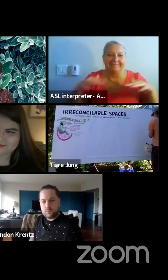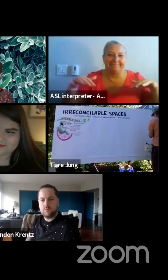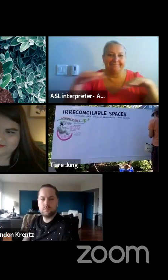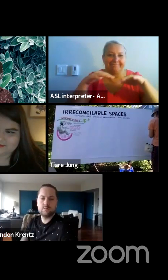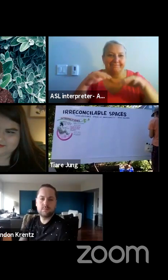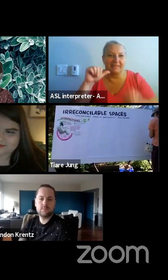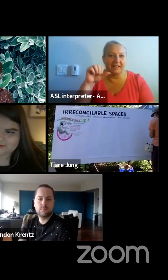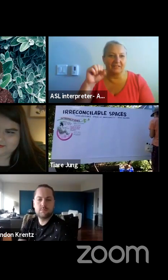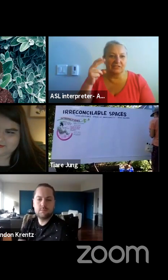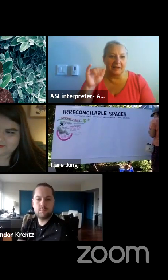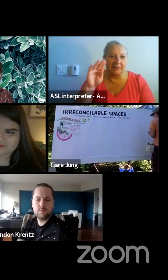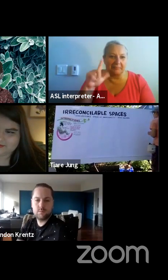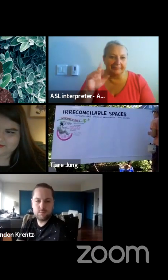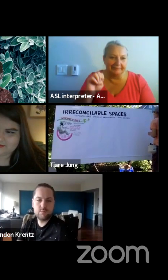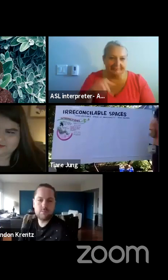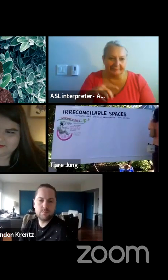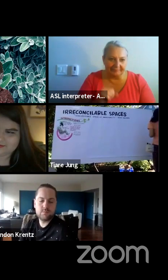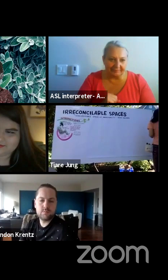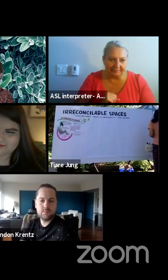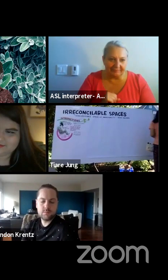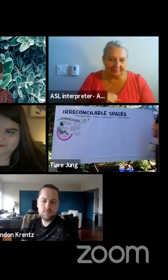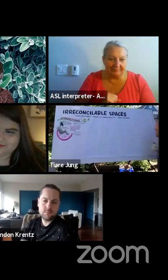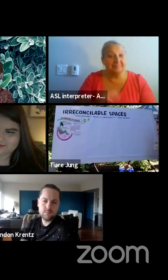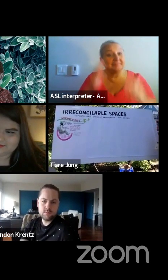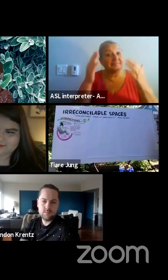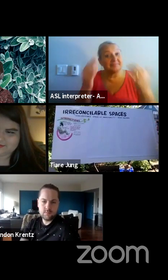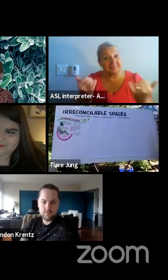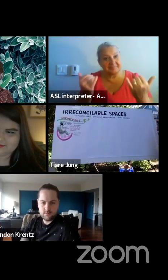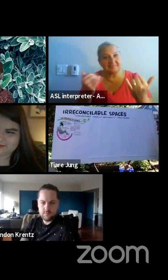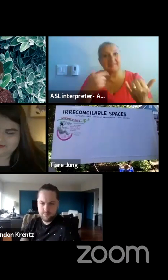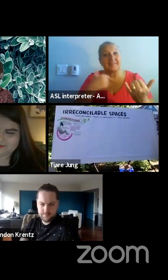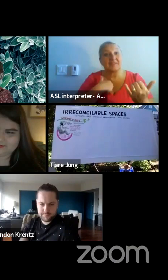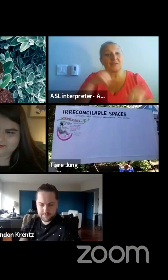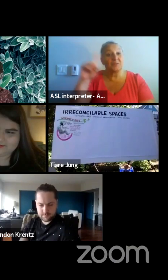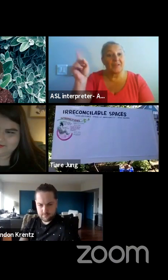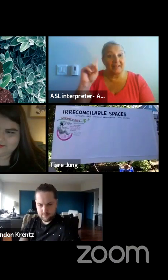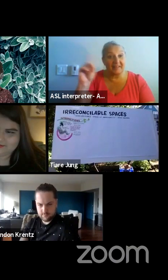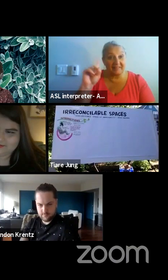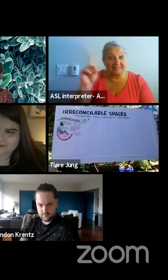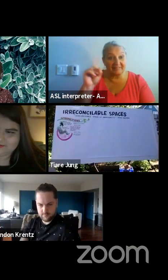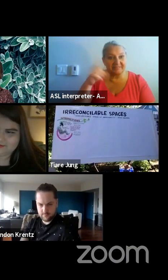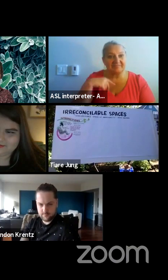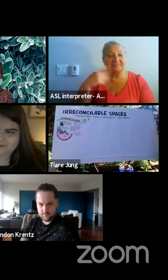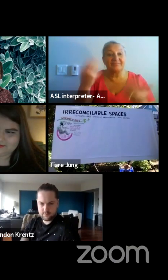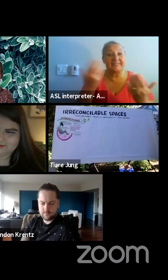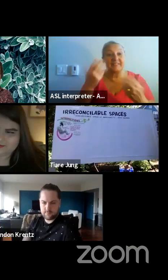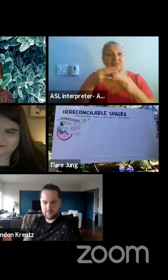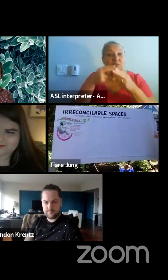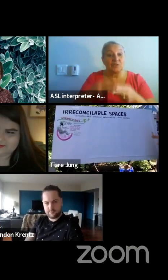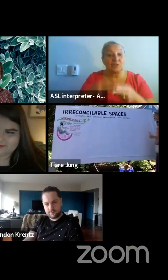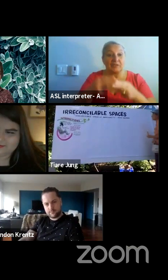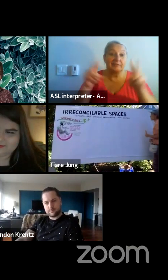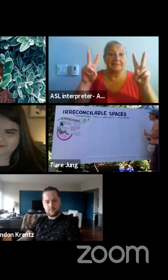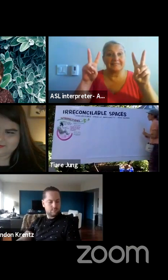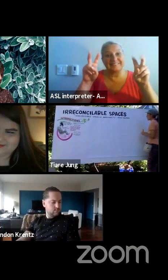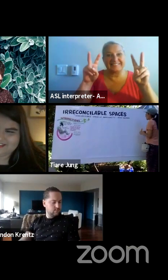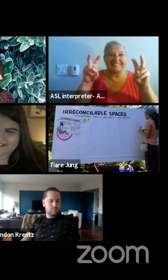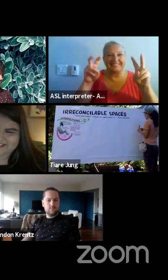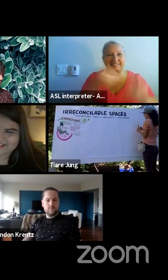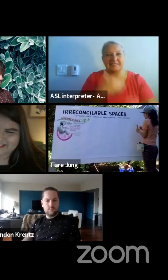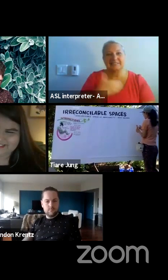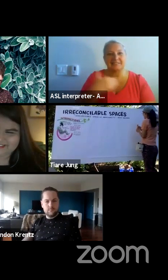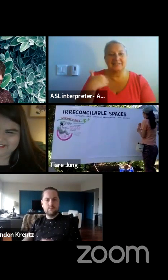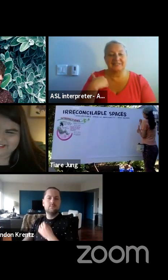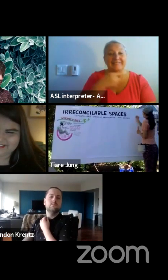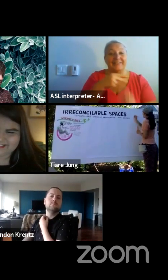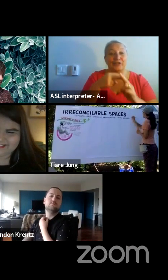Toronto Ndunjaba. So I'm speaking to you from what is commonly known as Tirana,